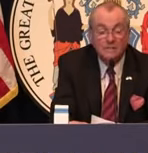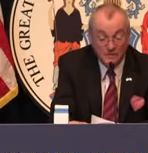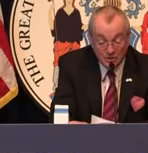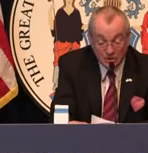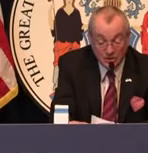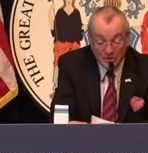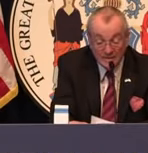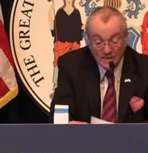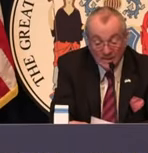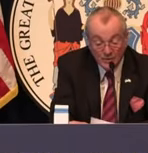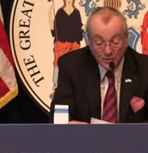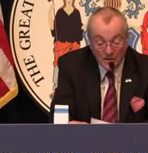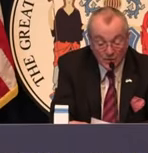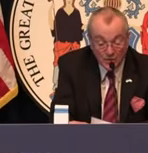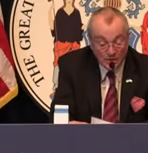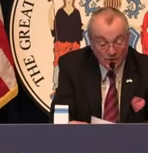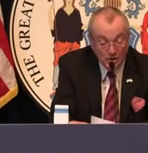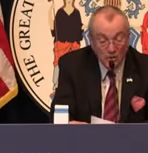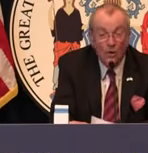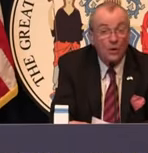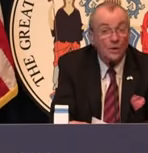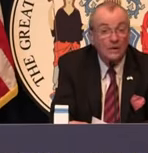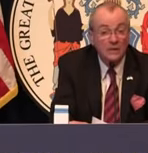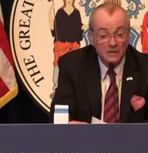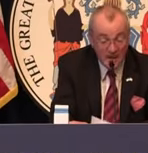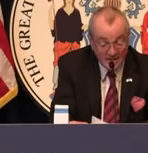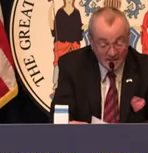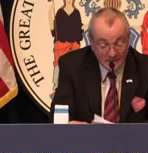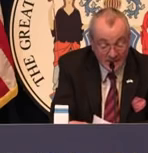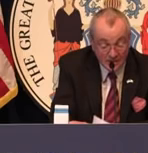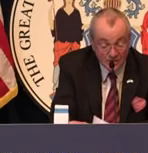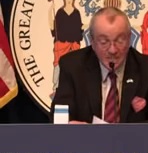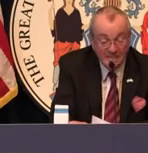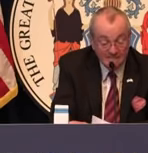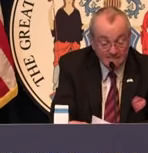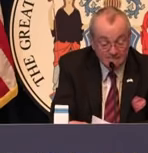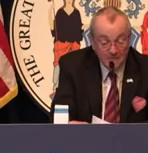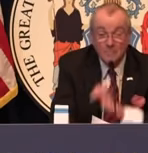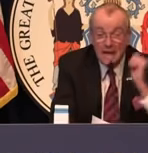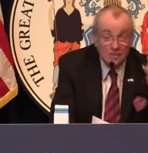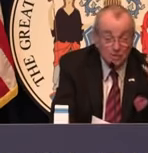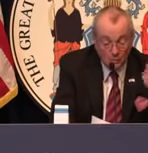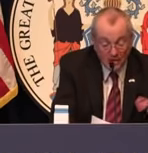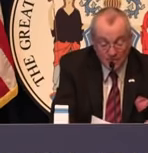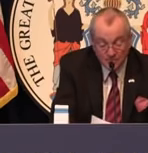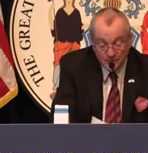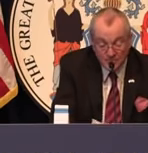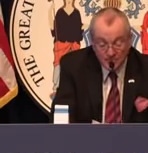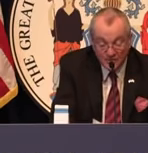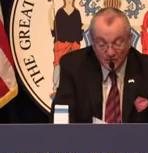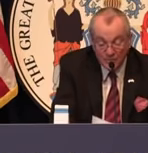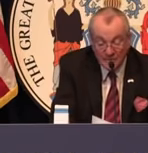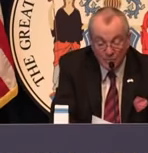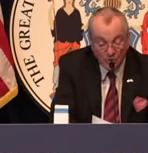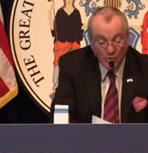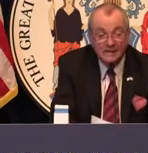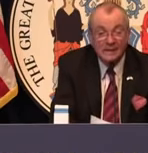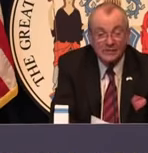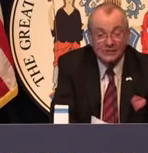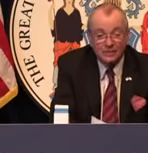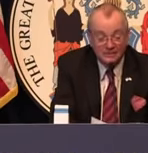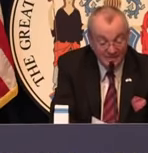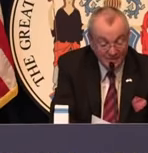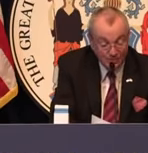data, we continue to trend in the right direction on all the vital indicators. The past 2 weeks have been filled with many more